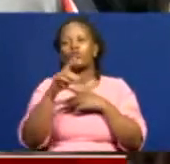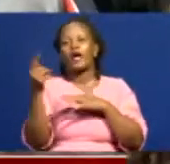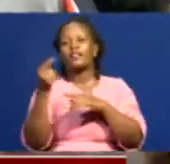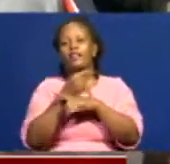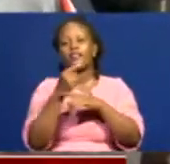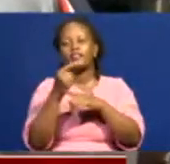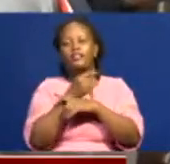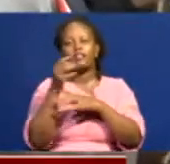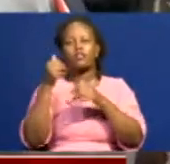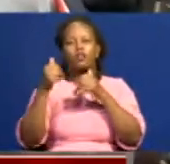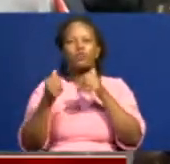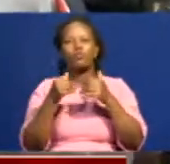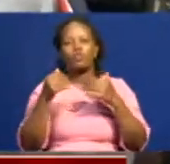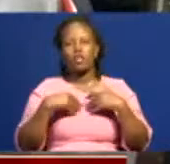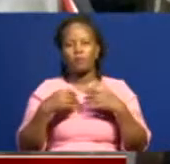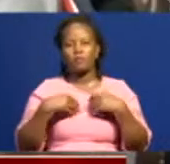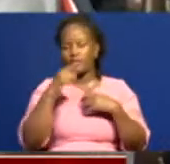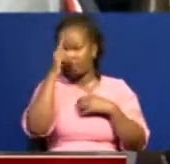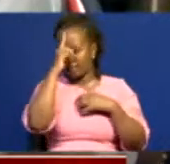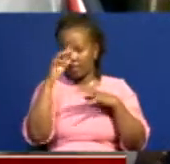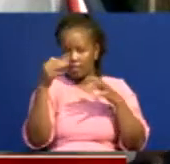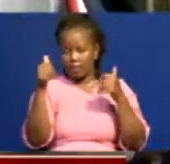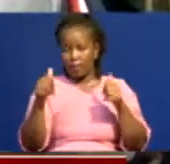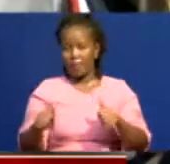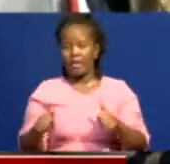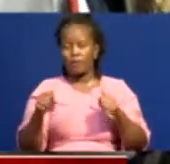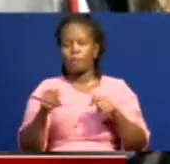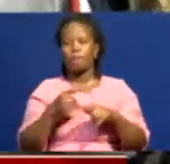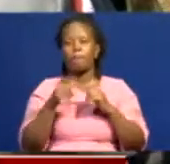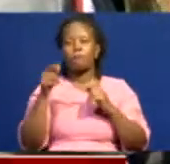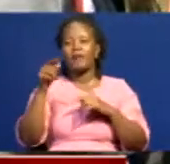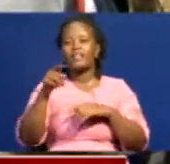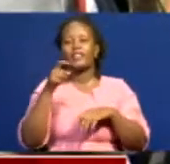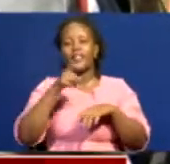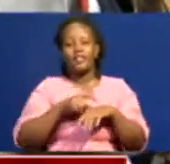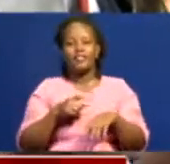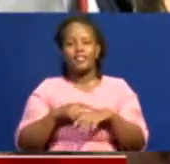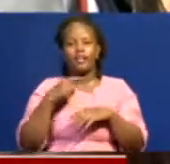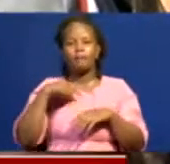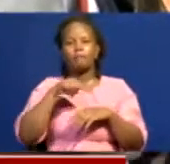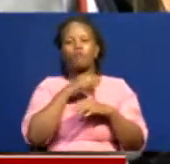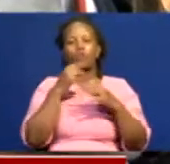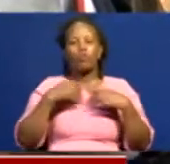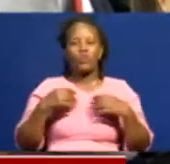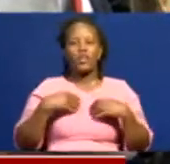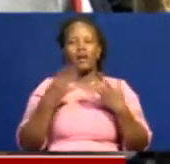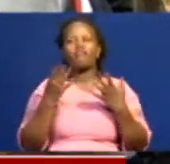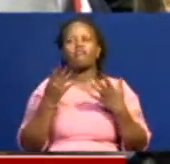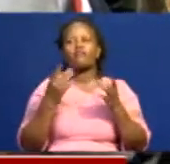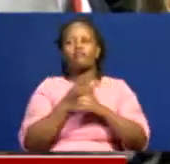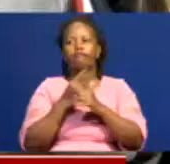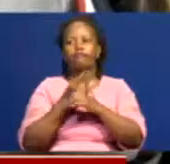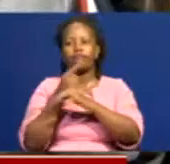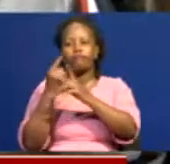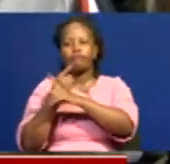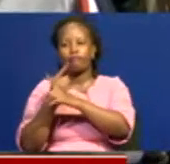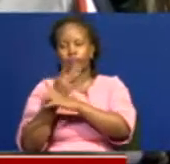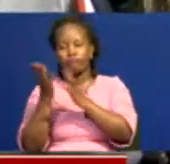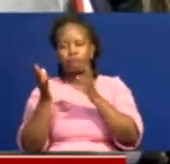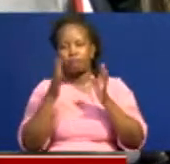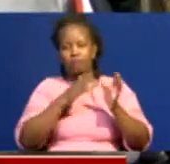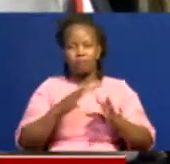not been taking it seriously. But this time around, we are doing dry land. We have